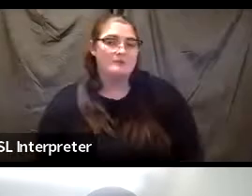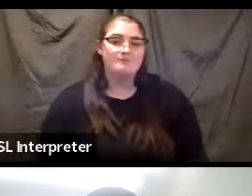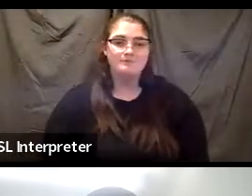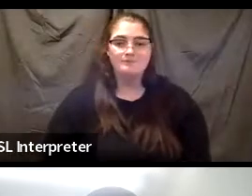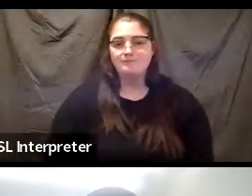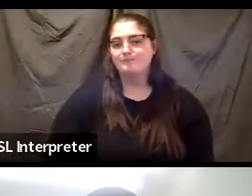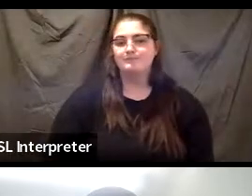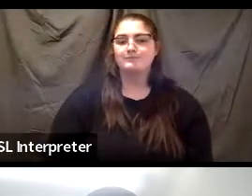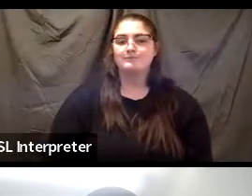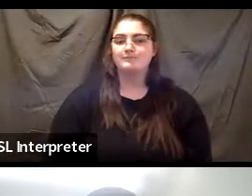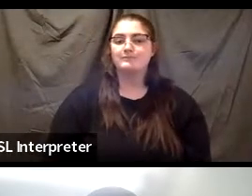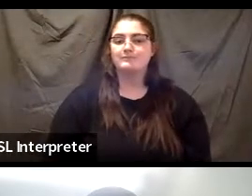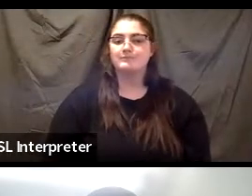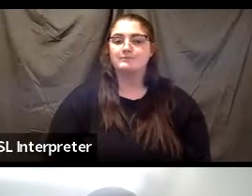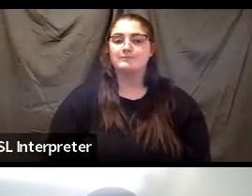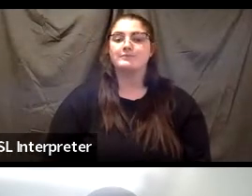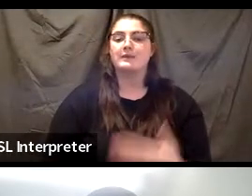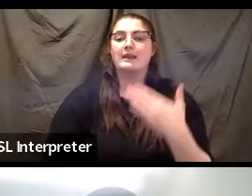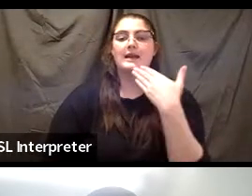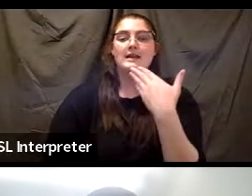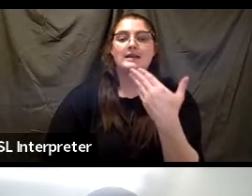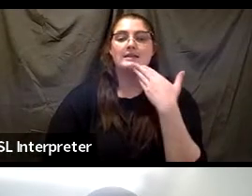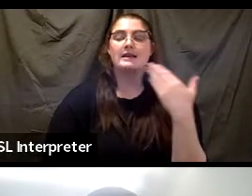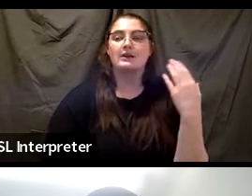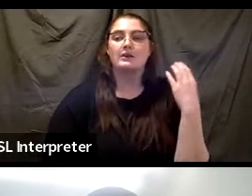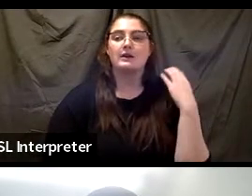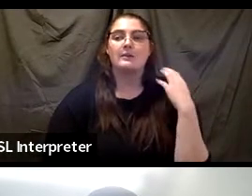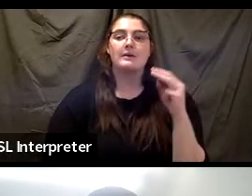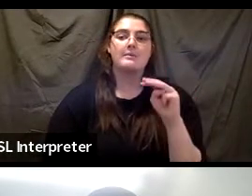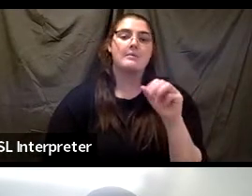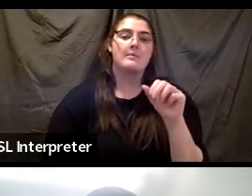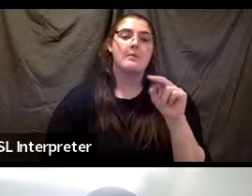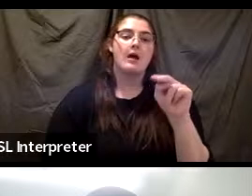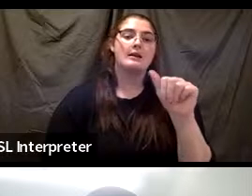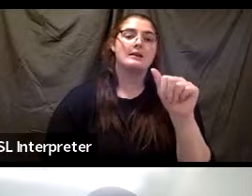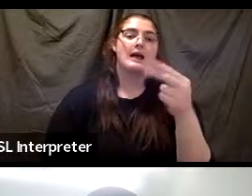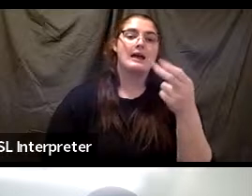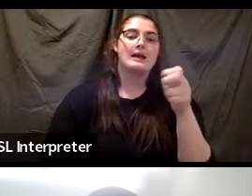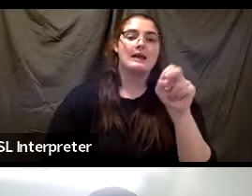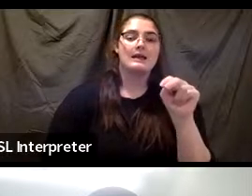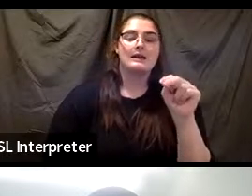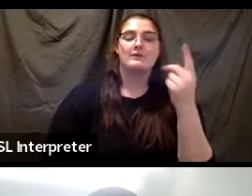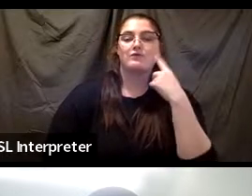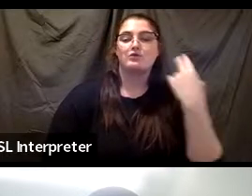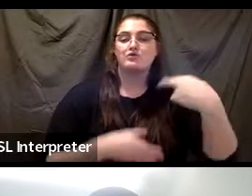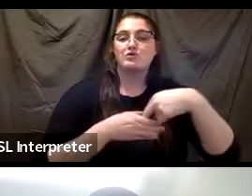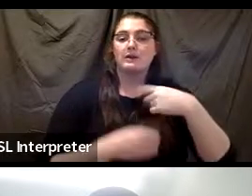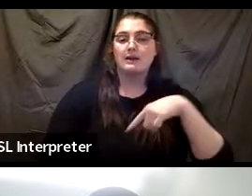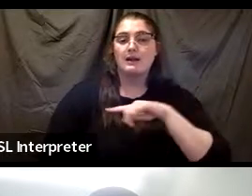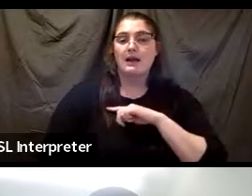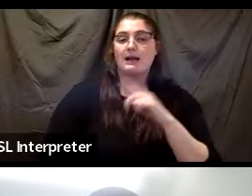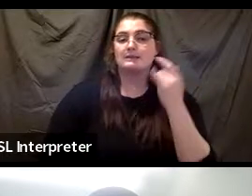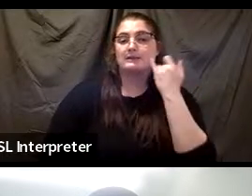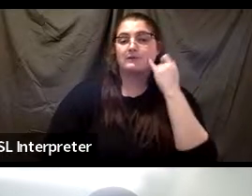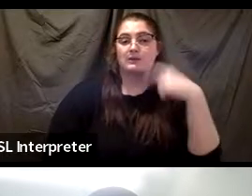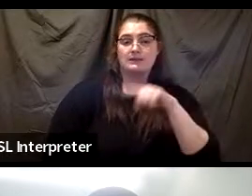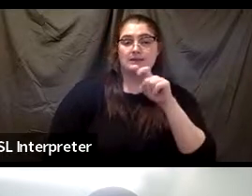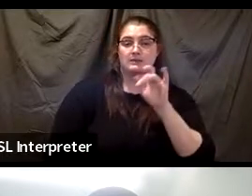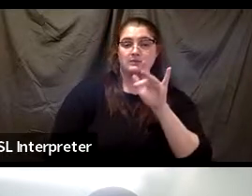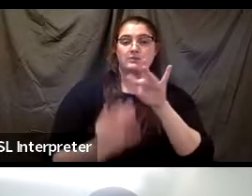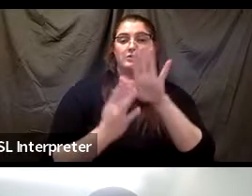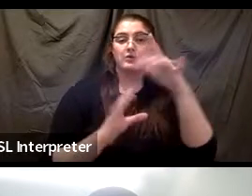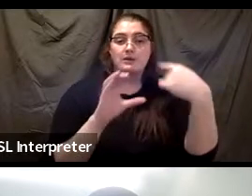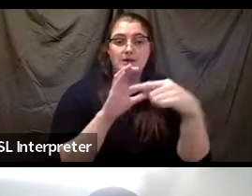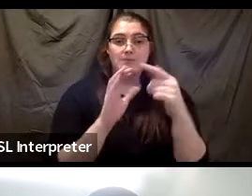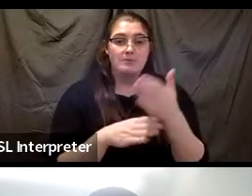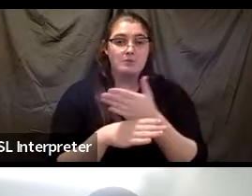Perfect. Thank you, Captain Monahan, for joining us tonight. If we need to reach you, your email has been shared, and we look